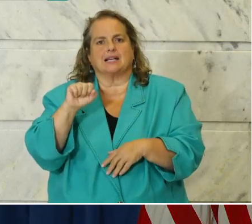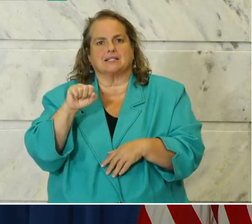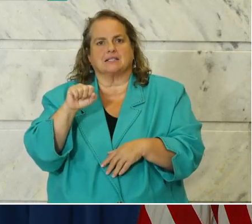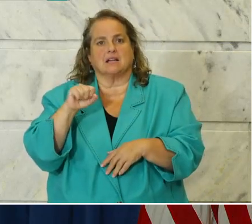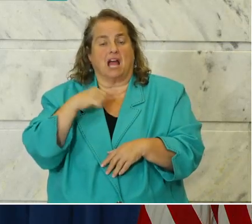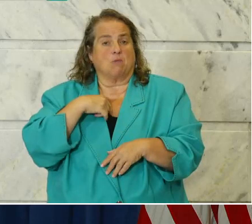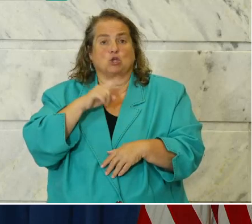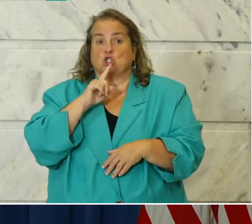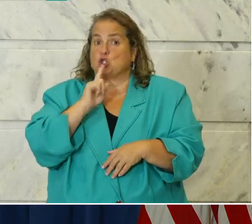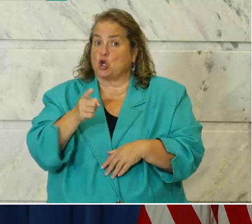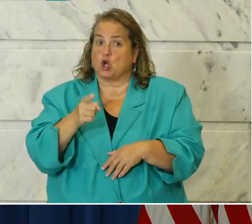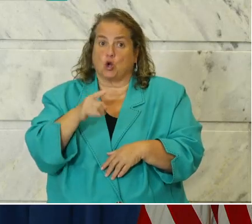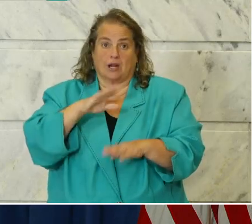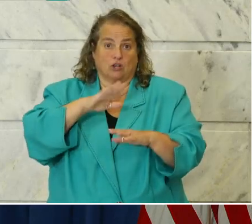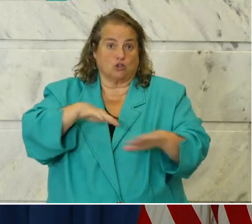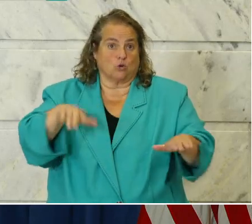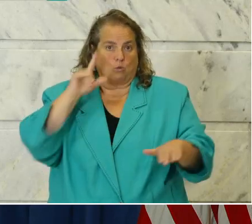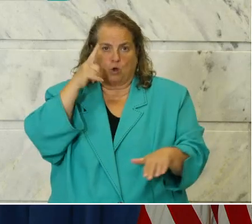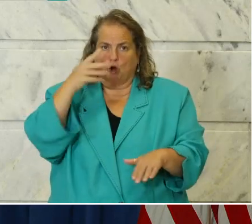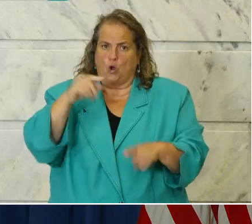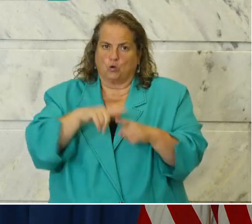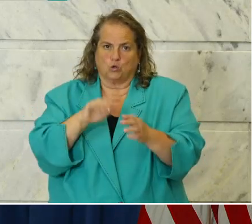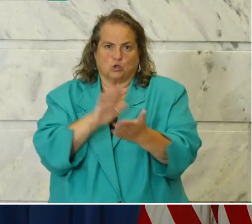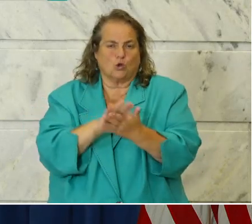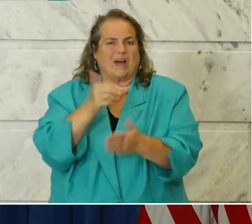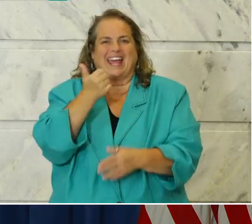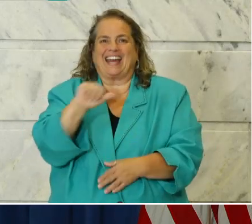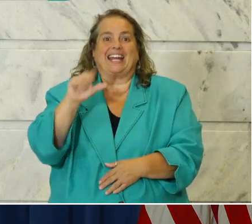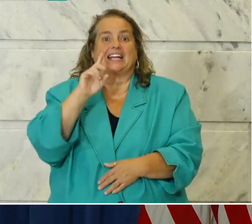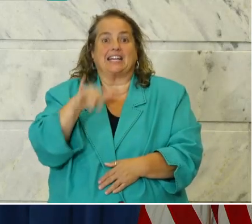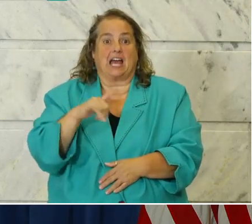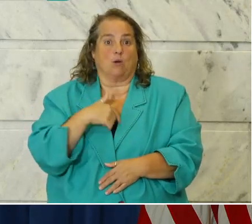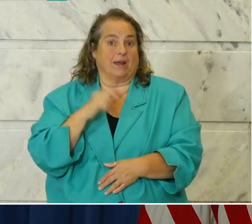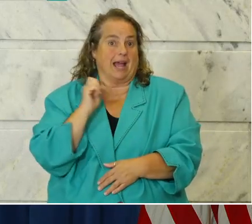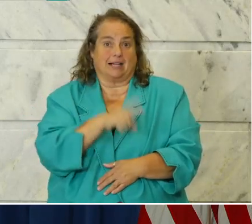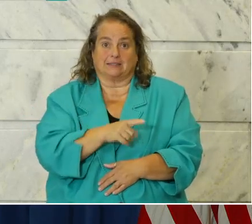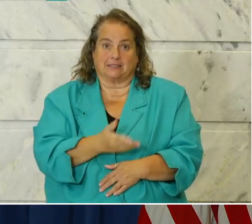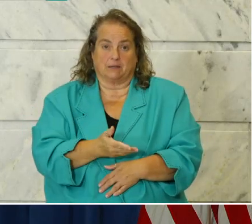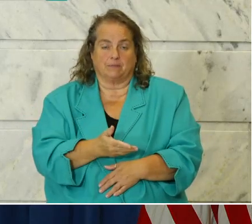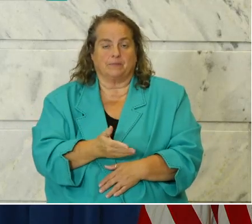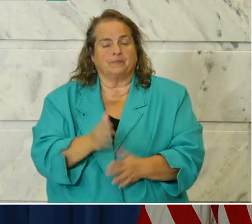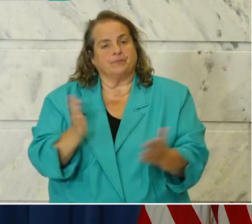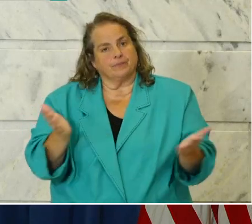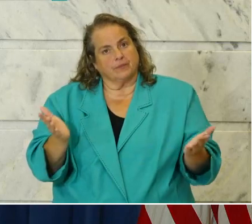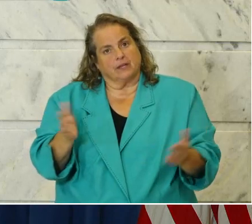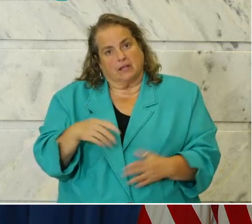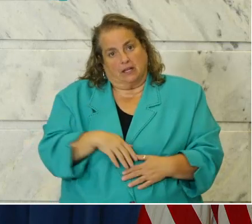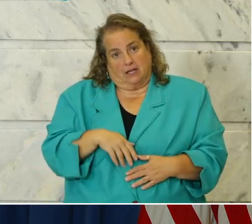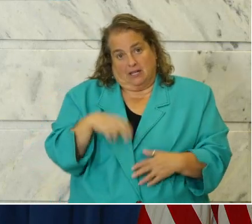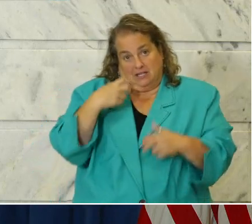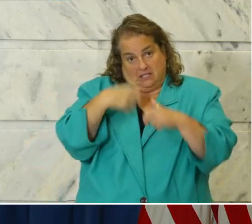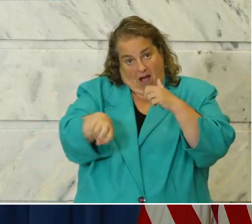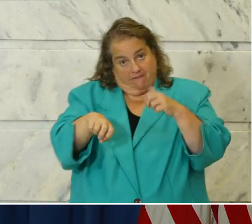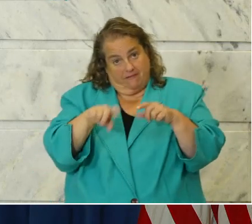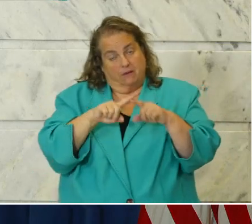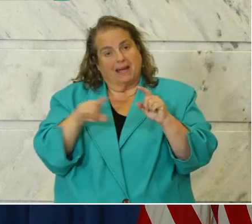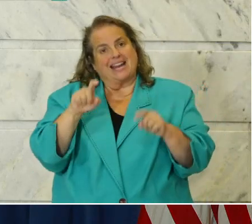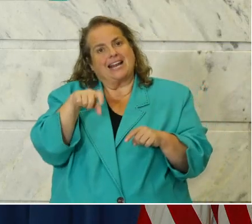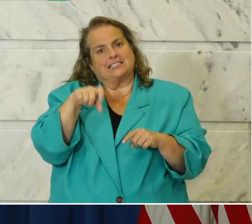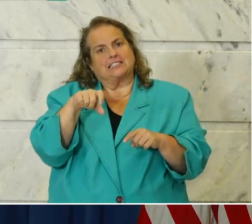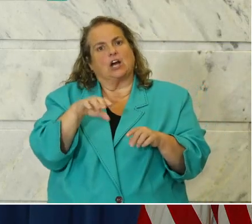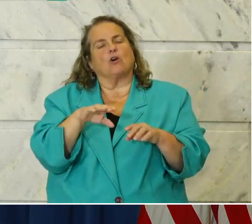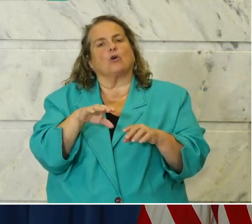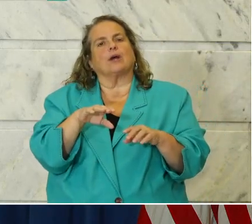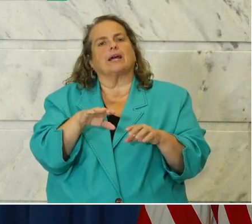we ask them to right now. So a tough but a necessary step. And again,